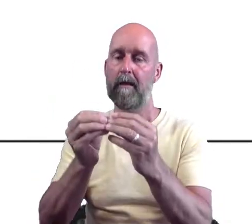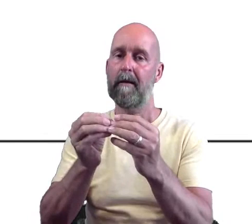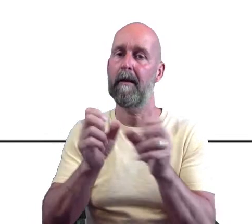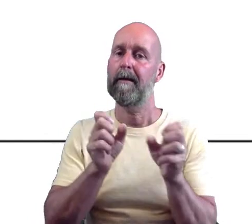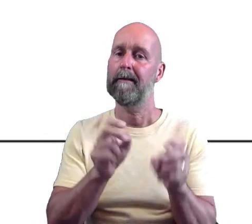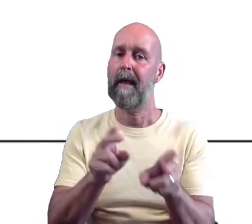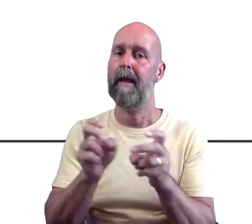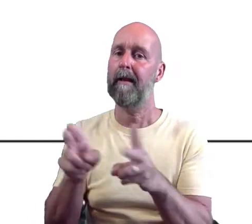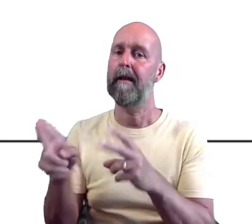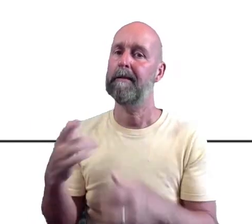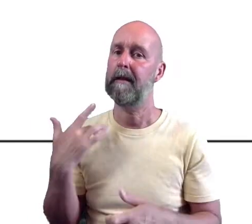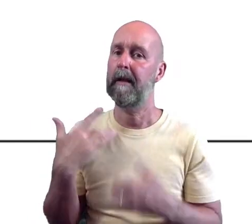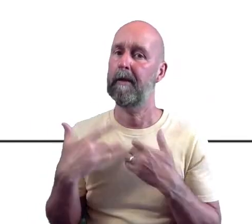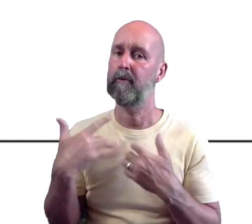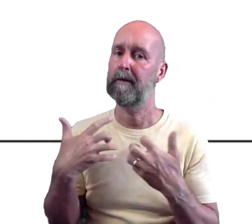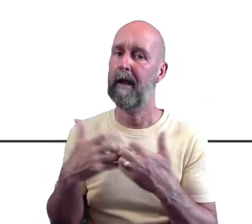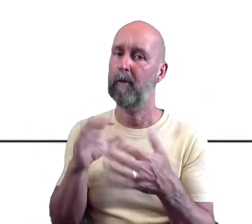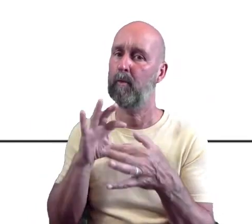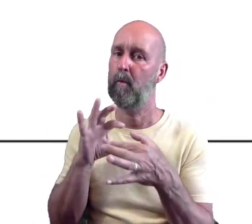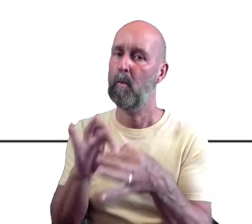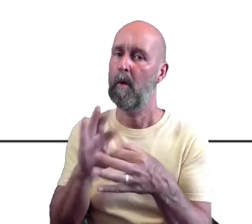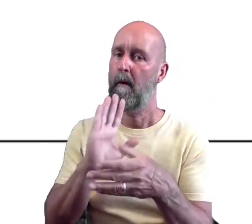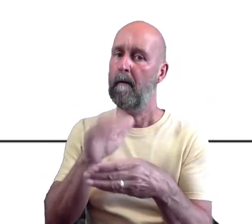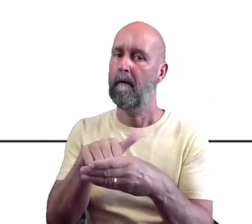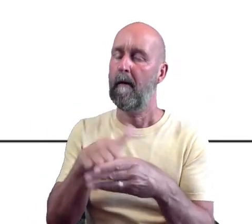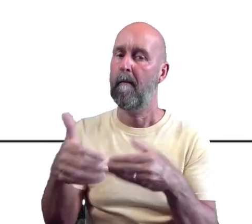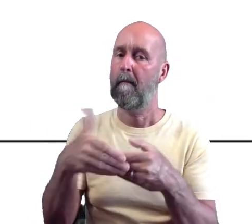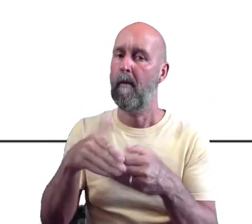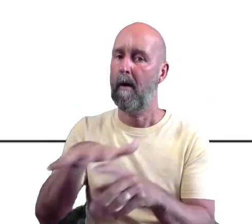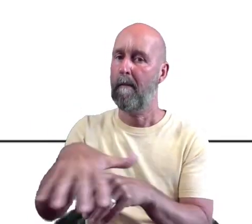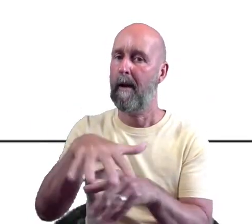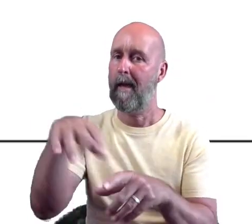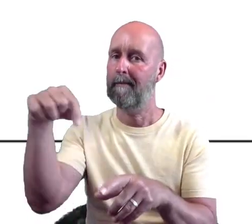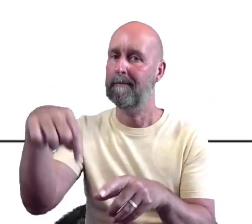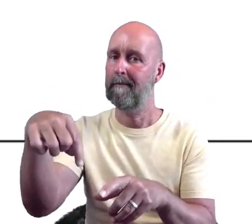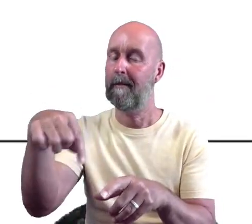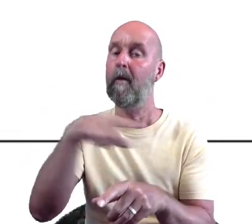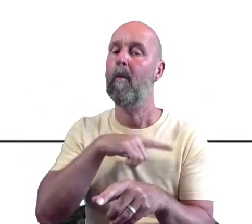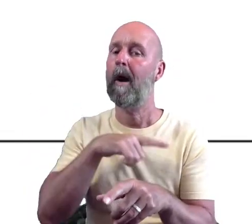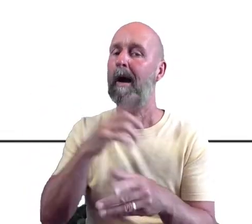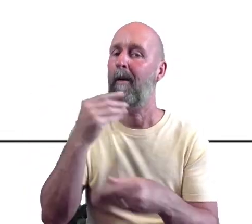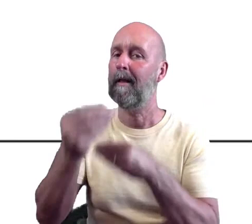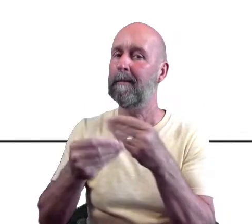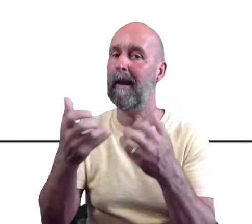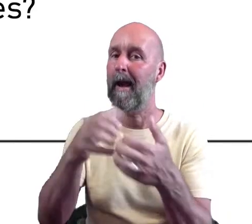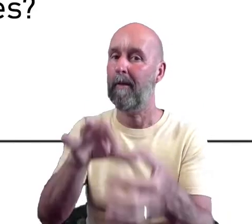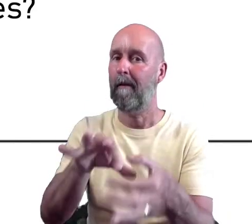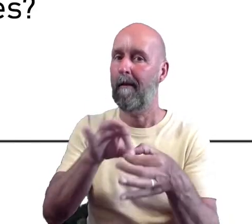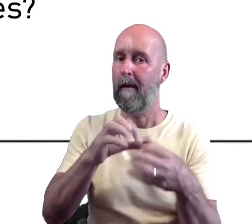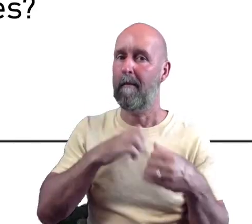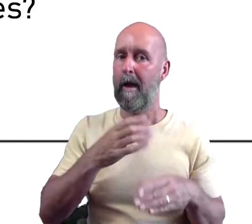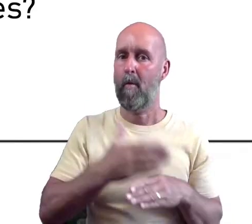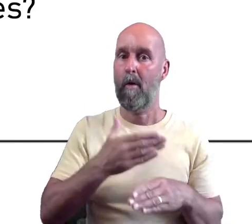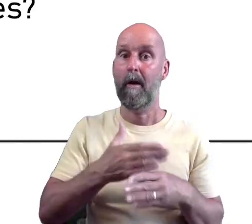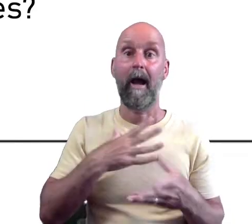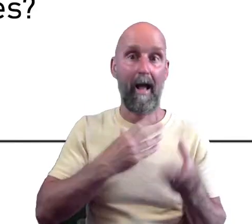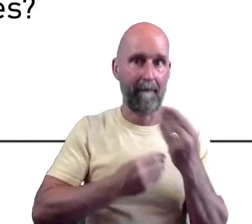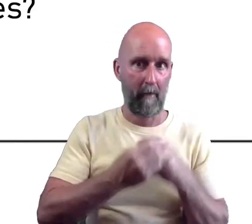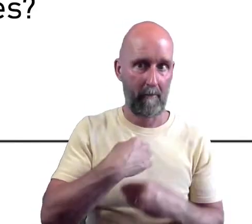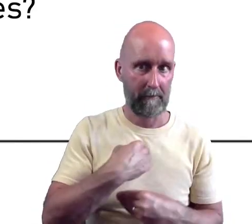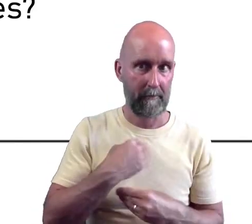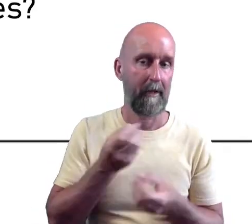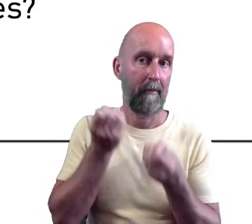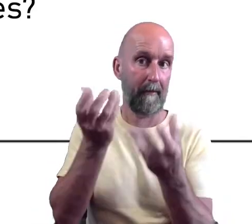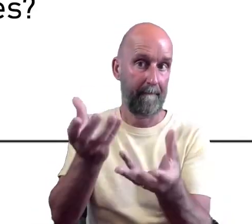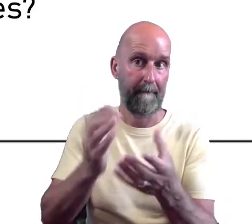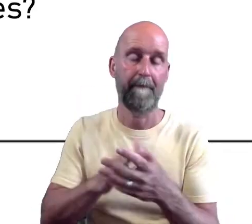for engaging with place. And I'll talk about how I've sort of encountered them in my work and learnt from that. And yeah, then